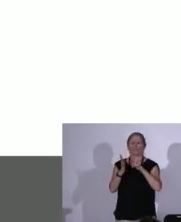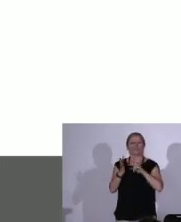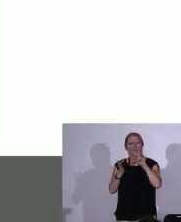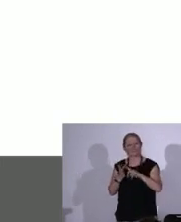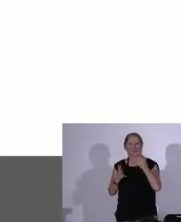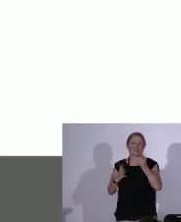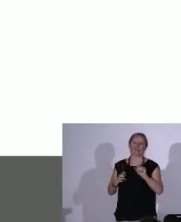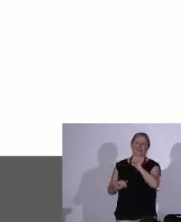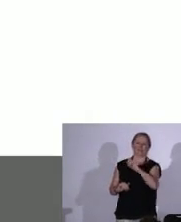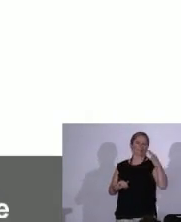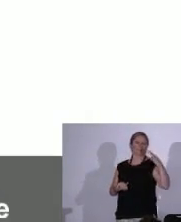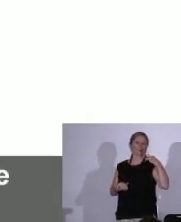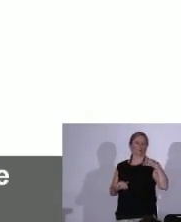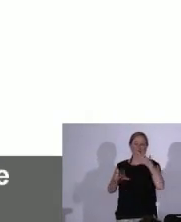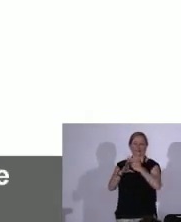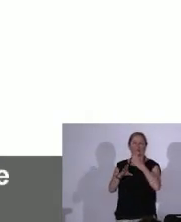brings as a volunteer for DWA.